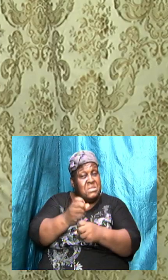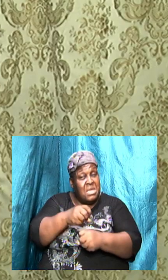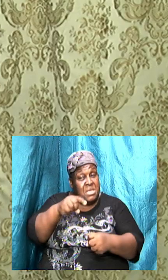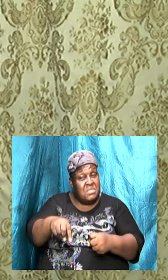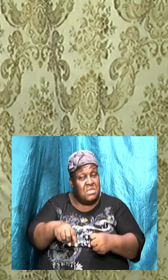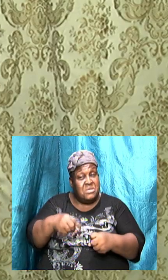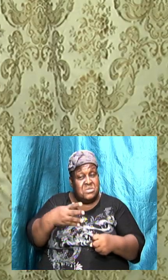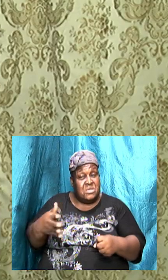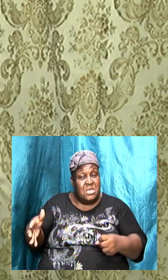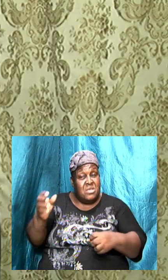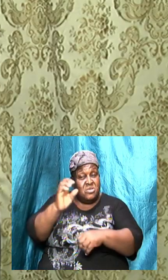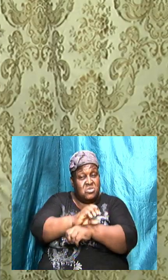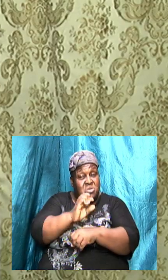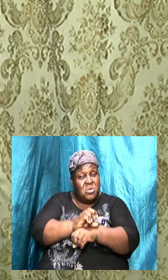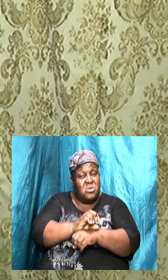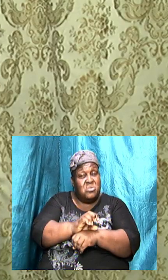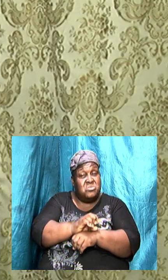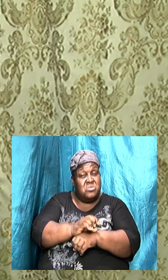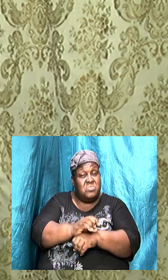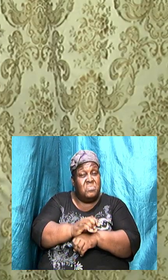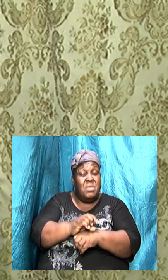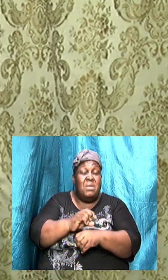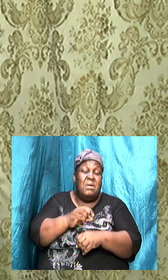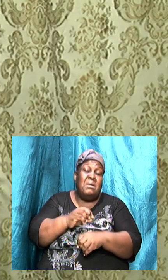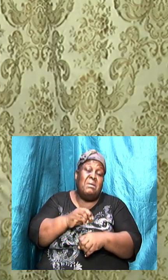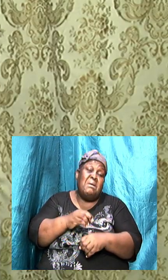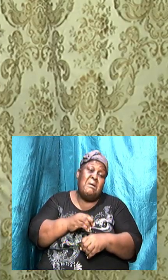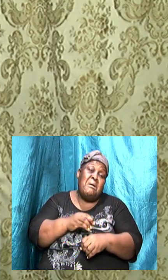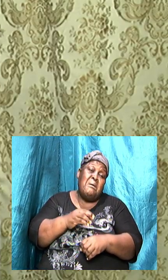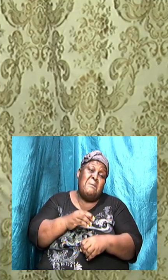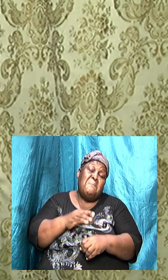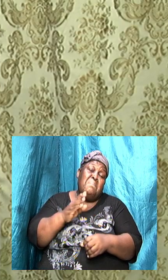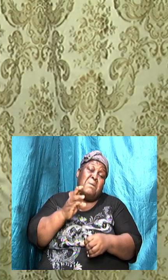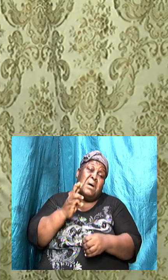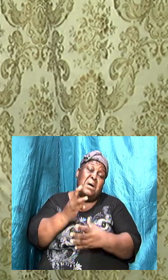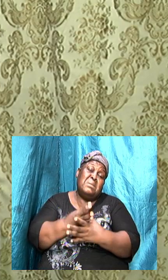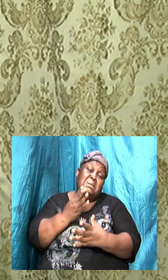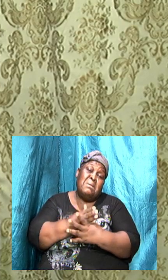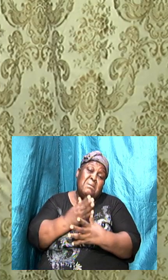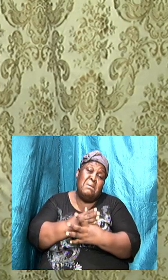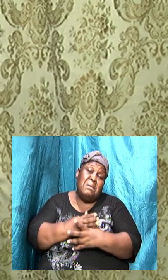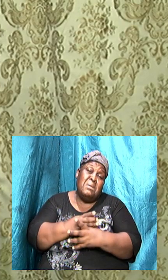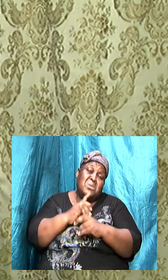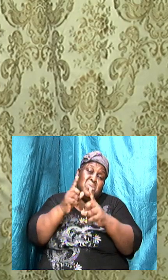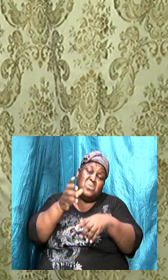next, I go. And now it is almost a precious thing. Man writing down name